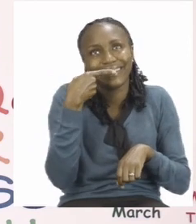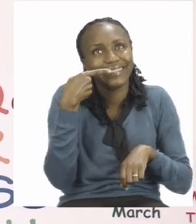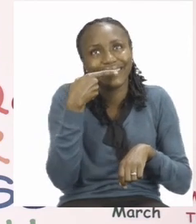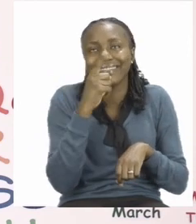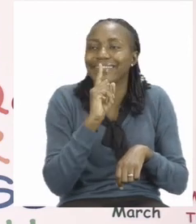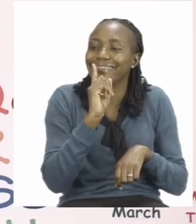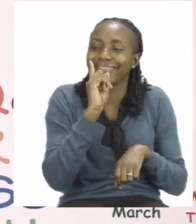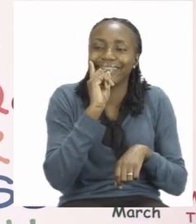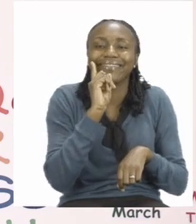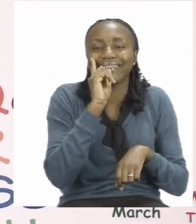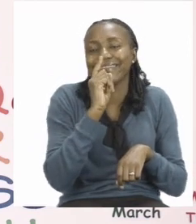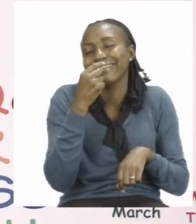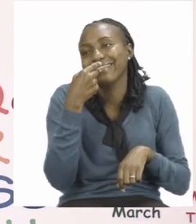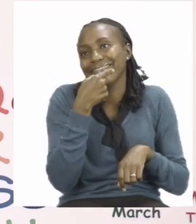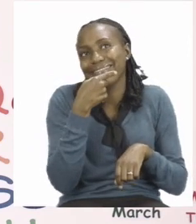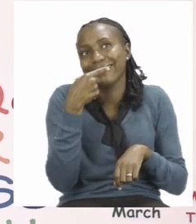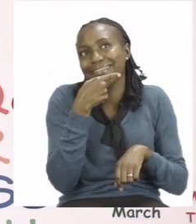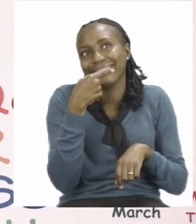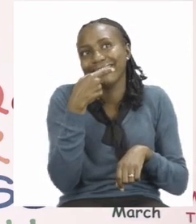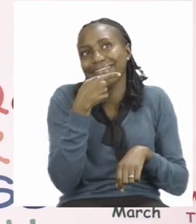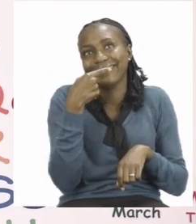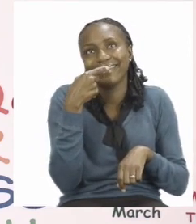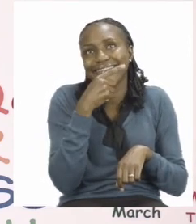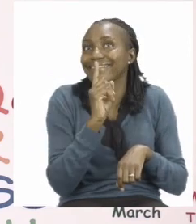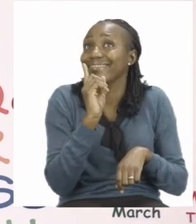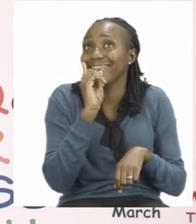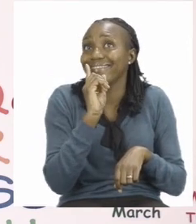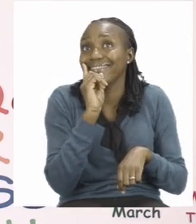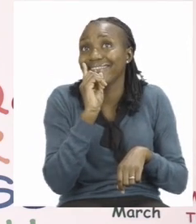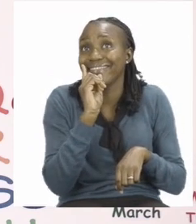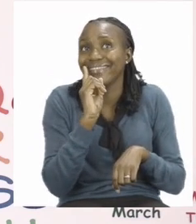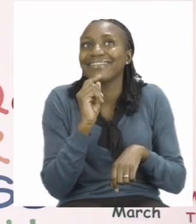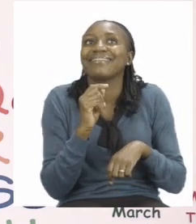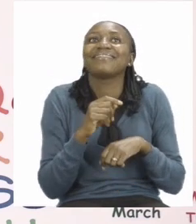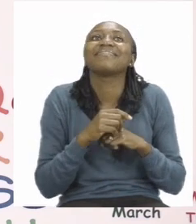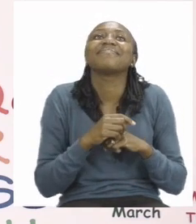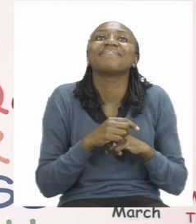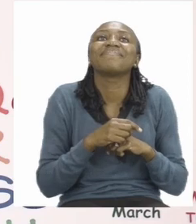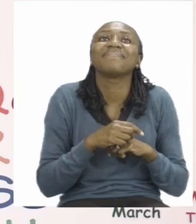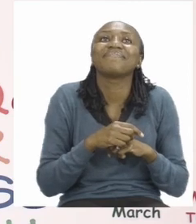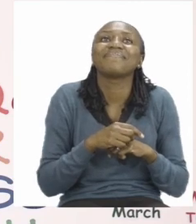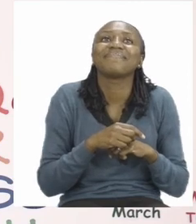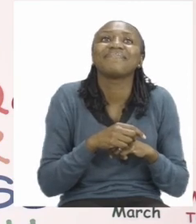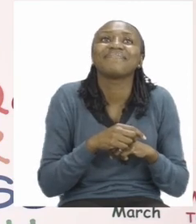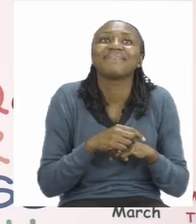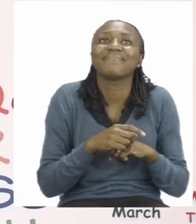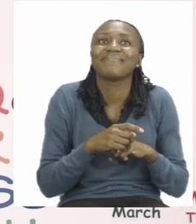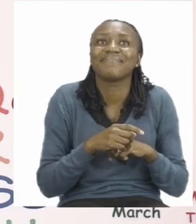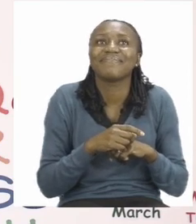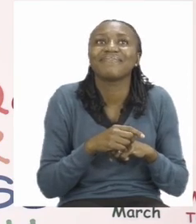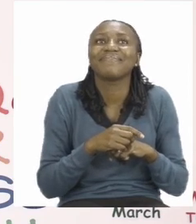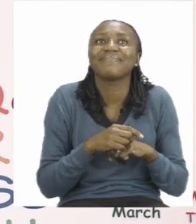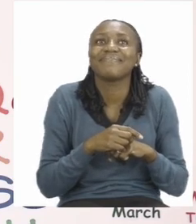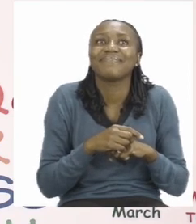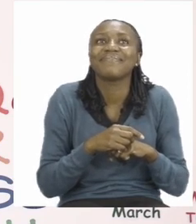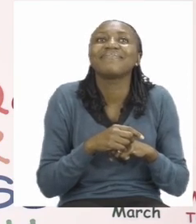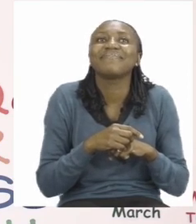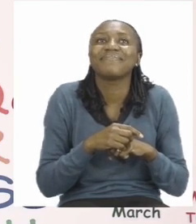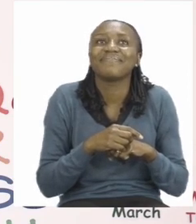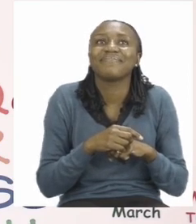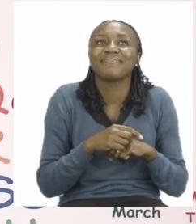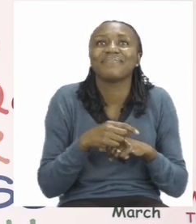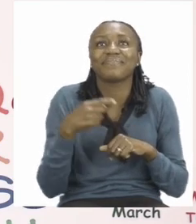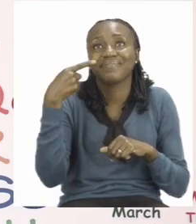of toothpaste on our toothbrush. And we rub, scrub, scrub, scrub, brush, brush, brush. Don't forget